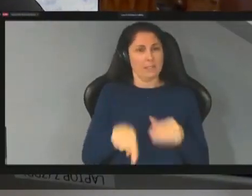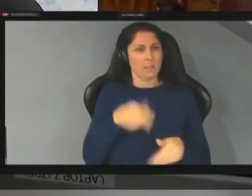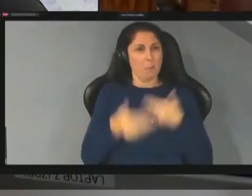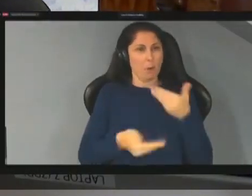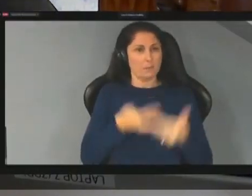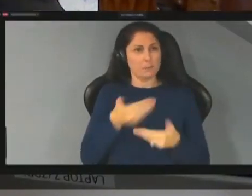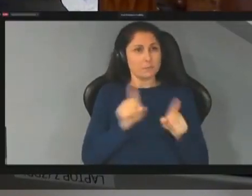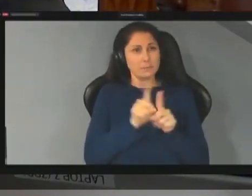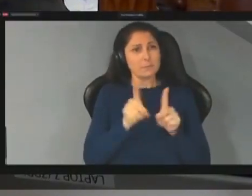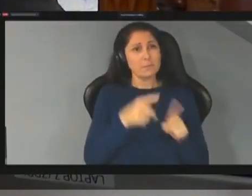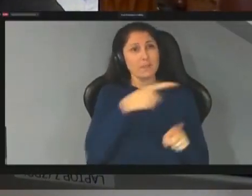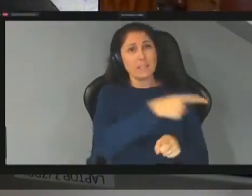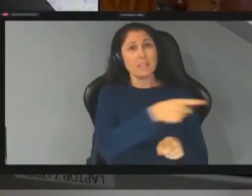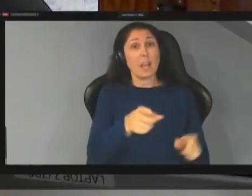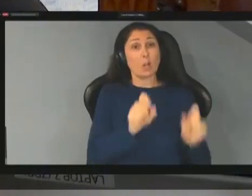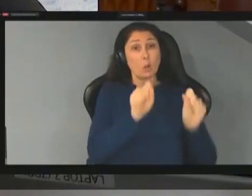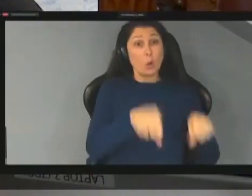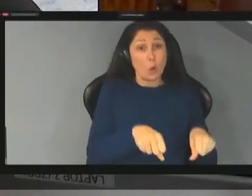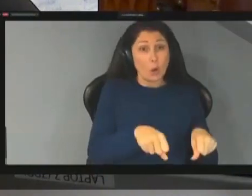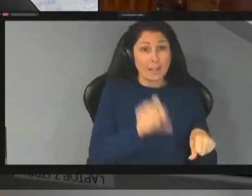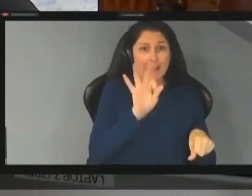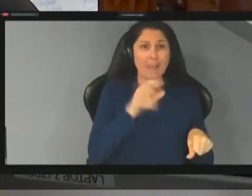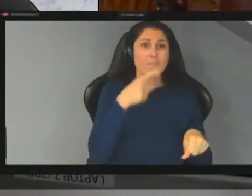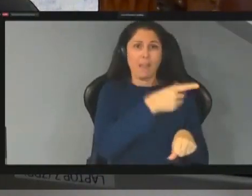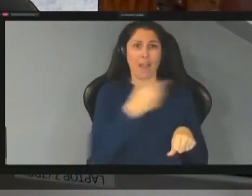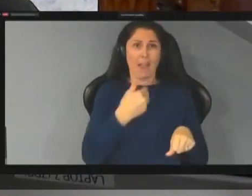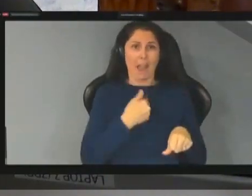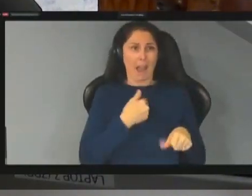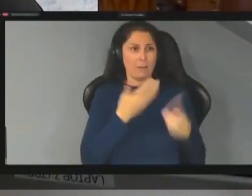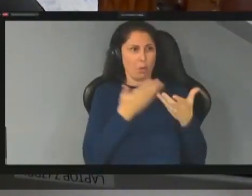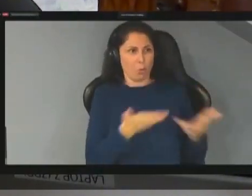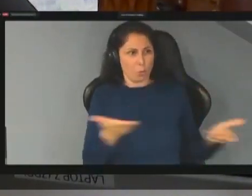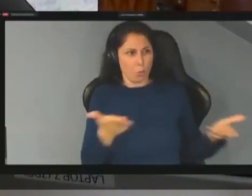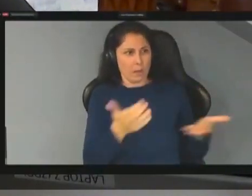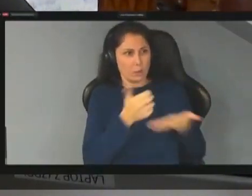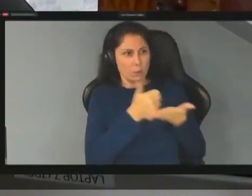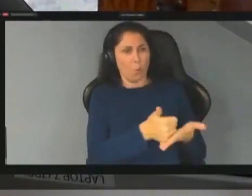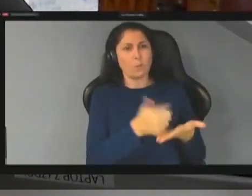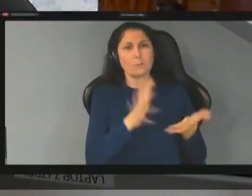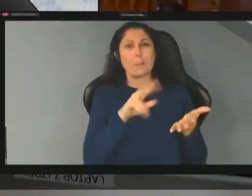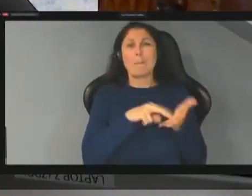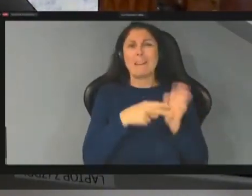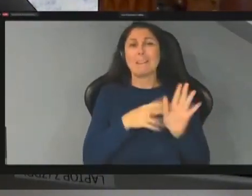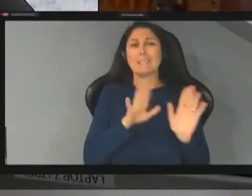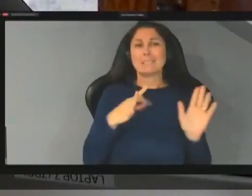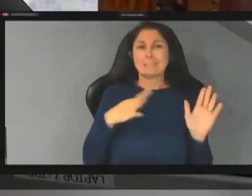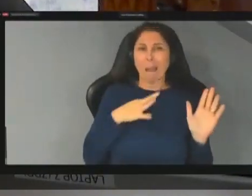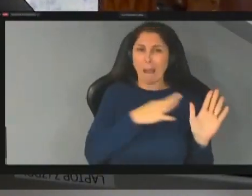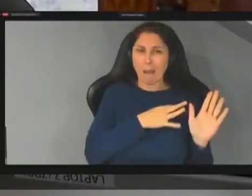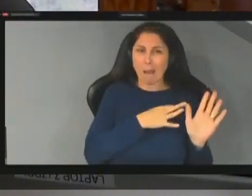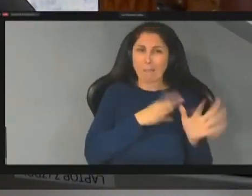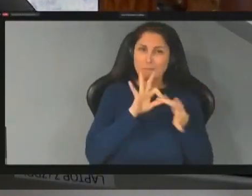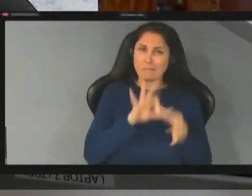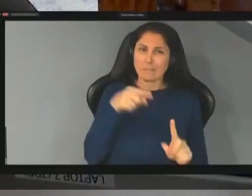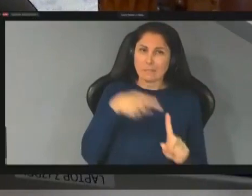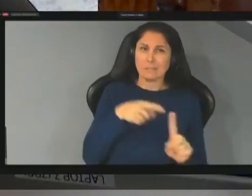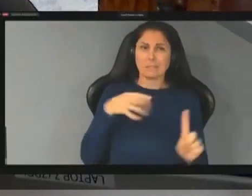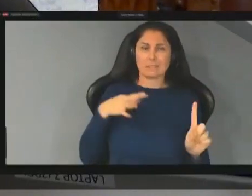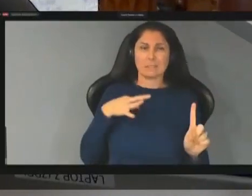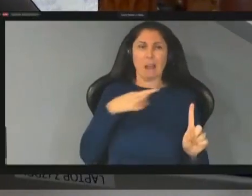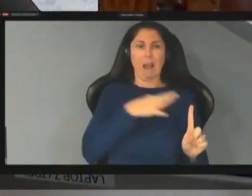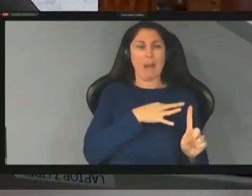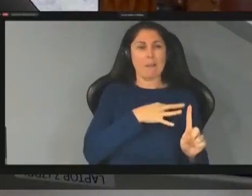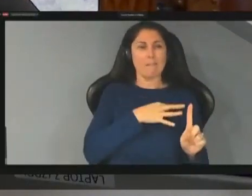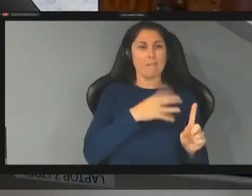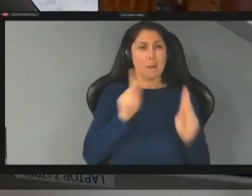could if they did have the resources, meaning staff. Mm-hmm. Specifically staff, and people with